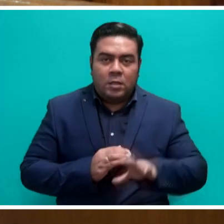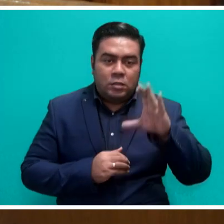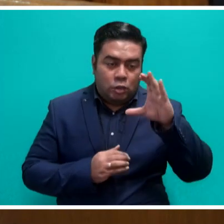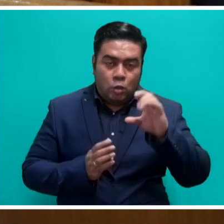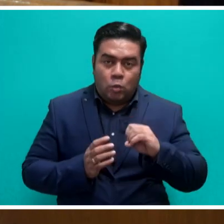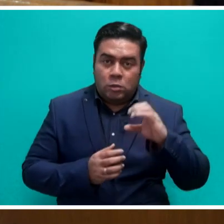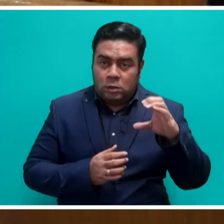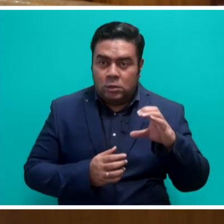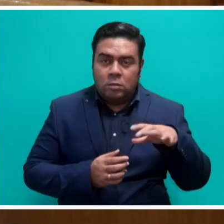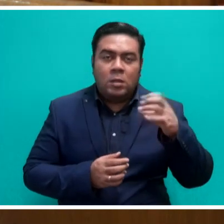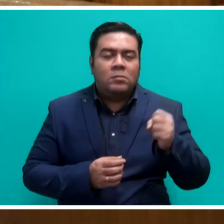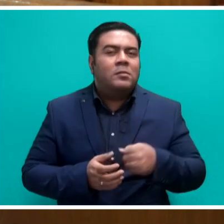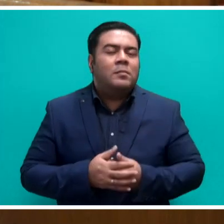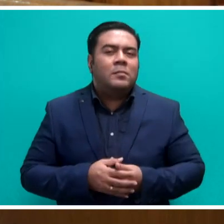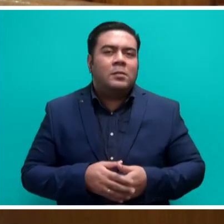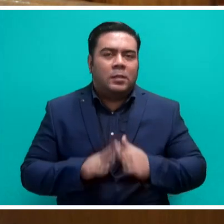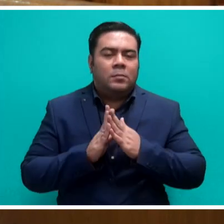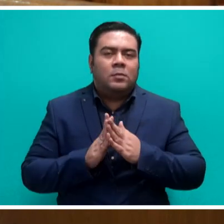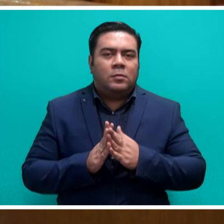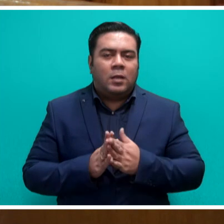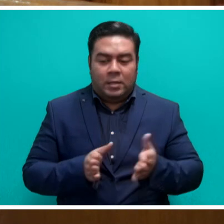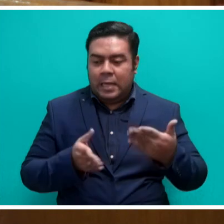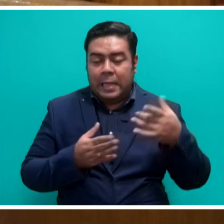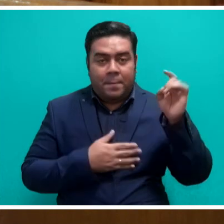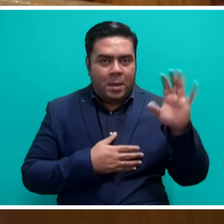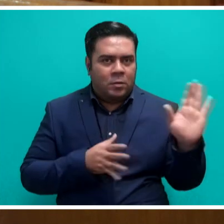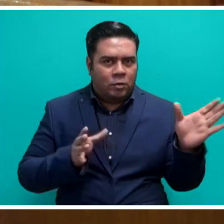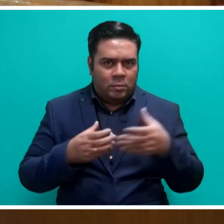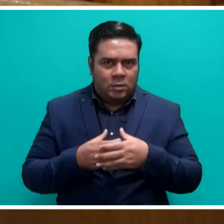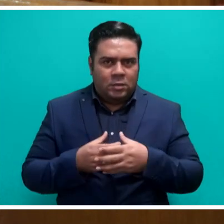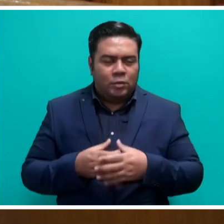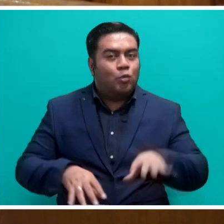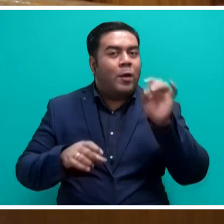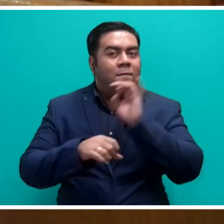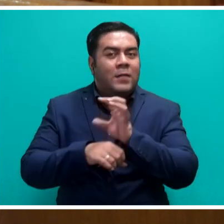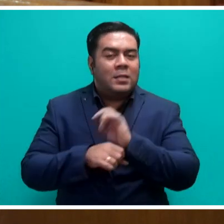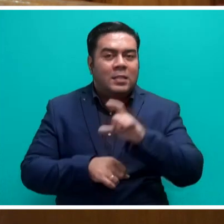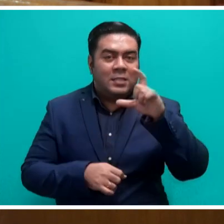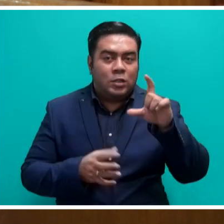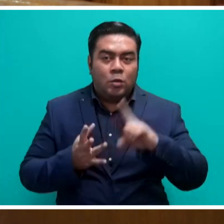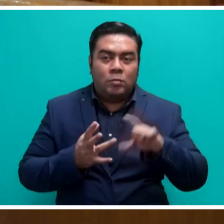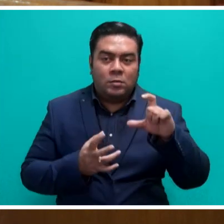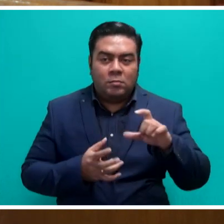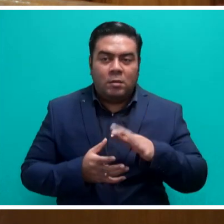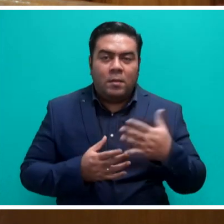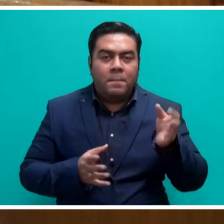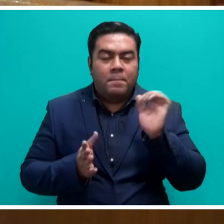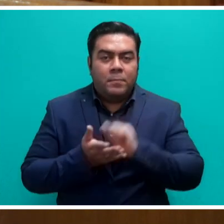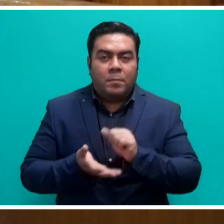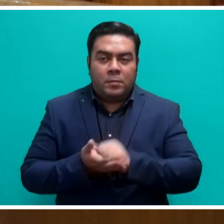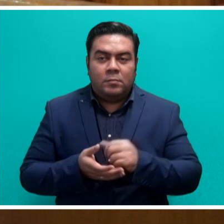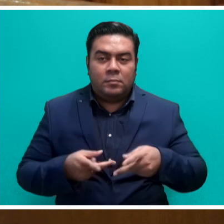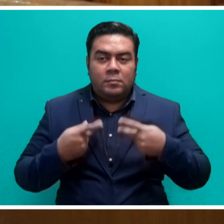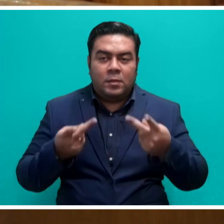COC established an independent committee to advise the COC on the appropriate remuneration